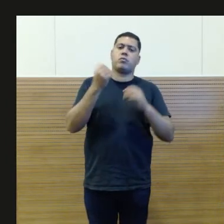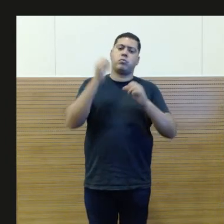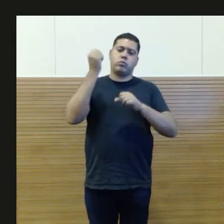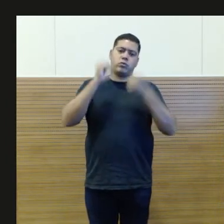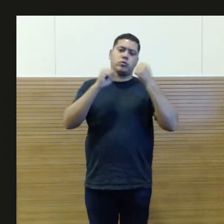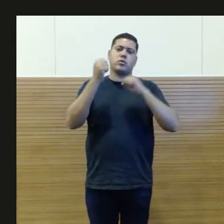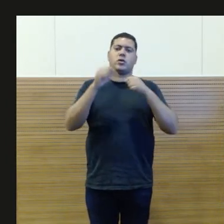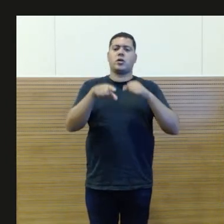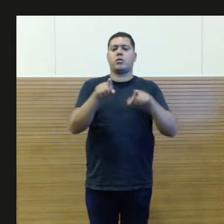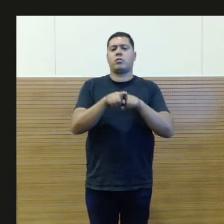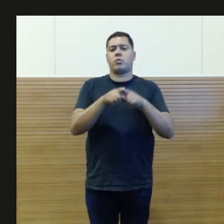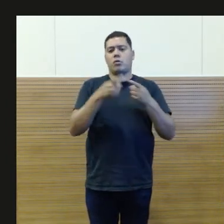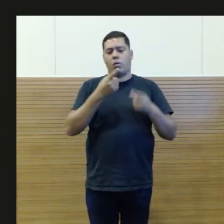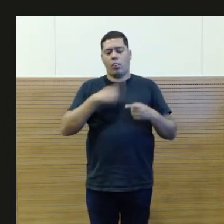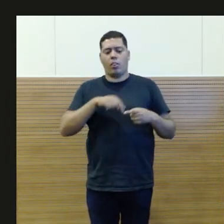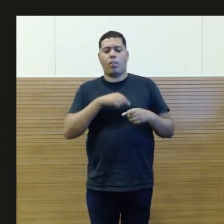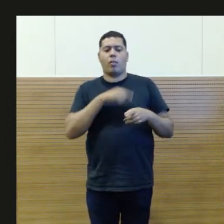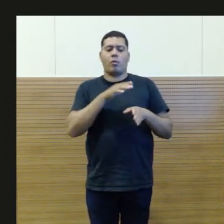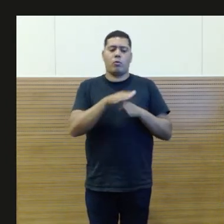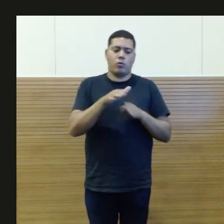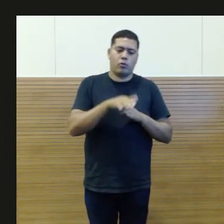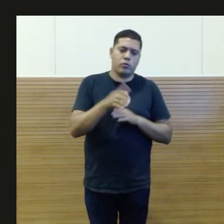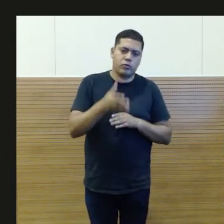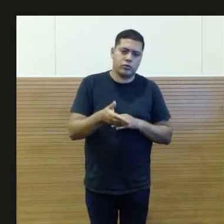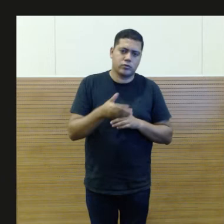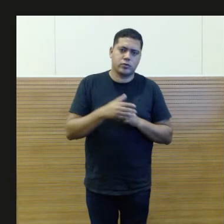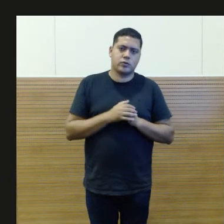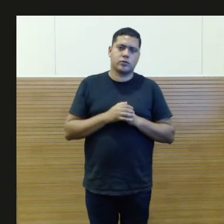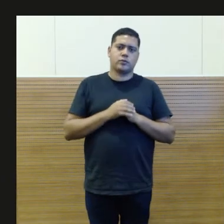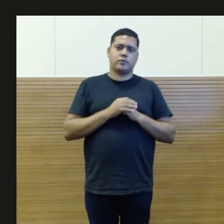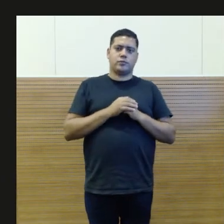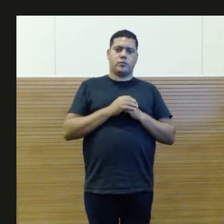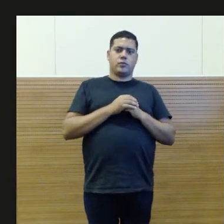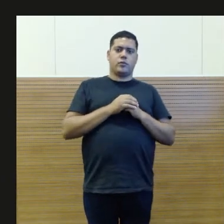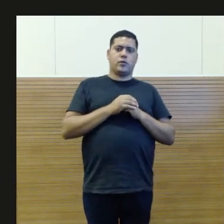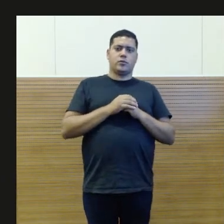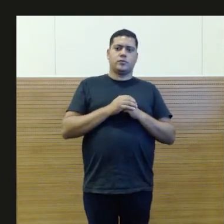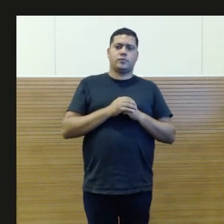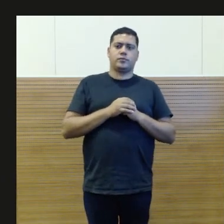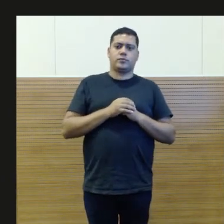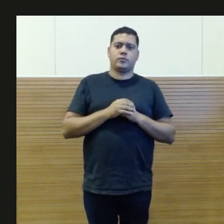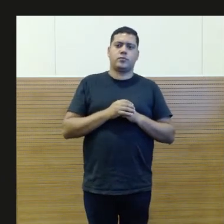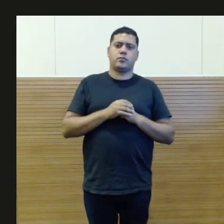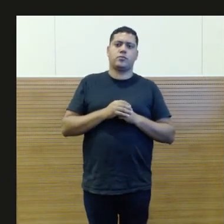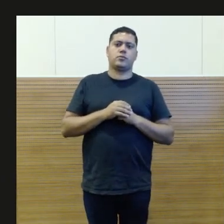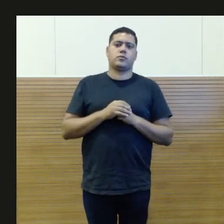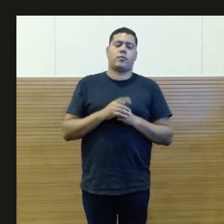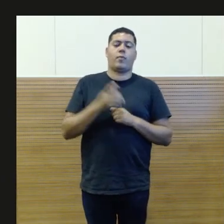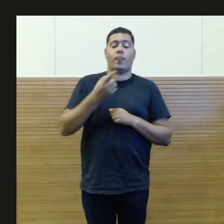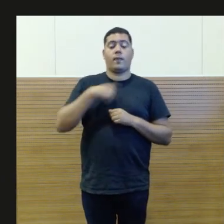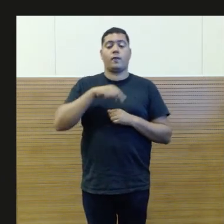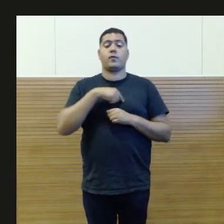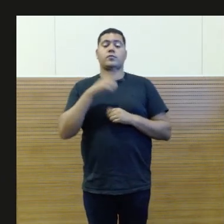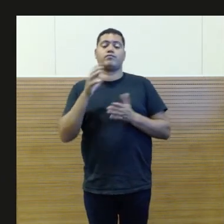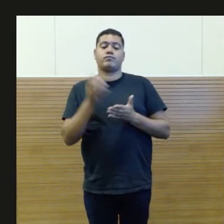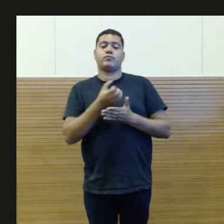to divulge the food guide, the dietary guide. And we've had